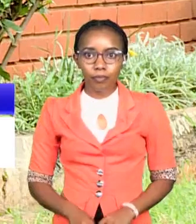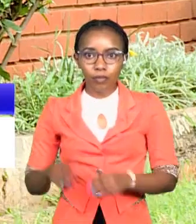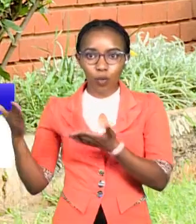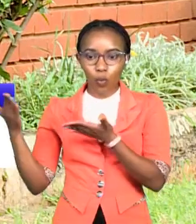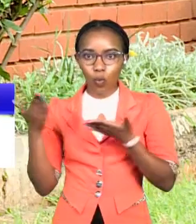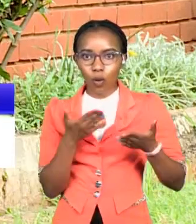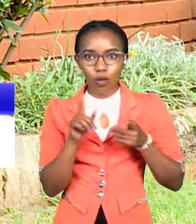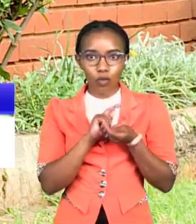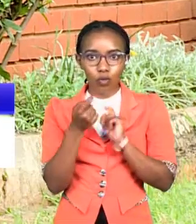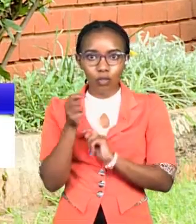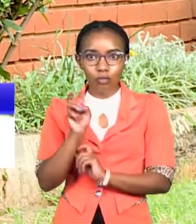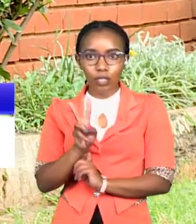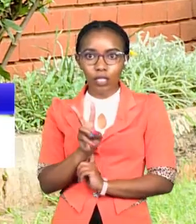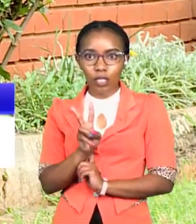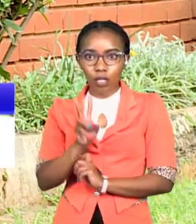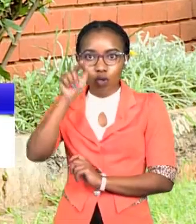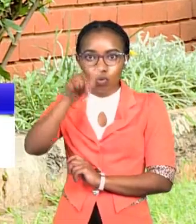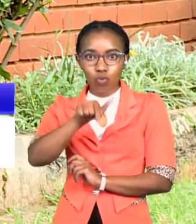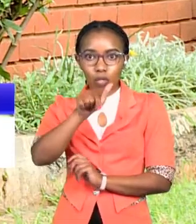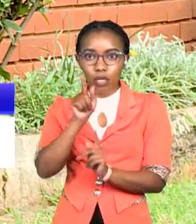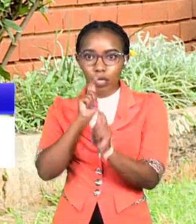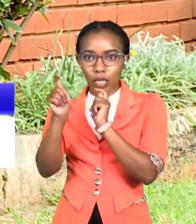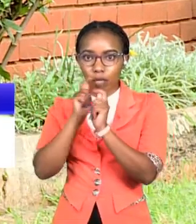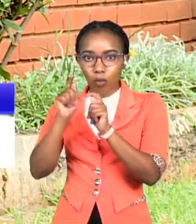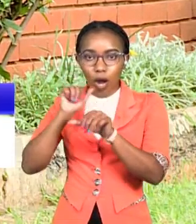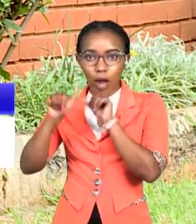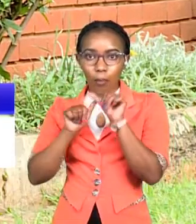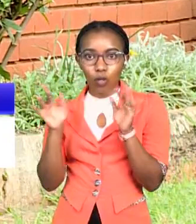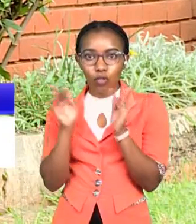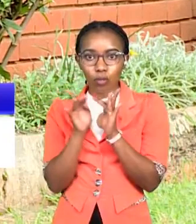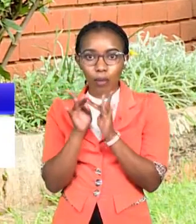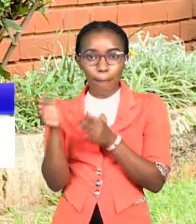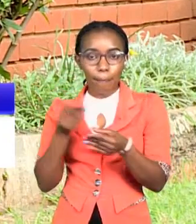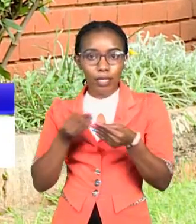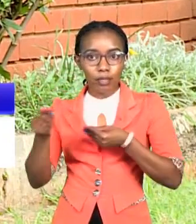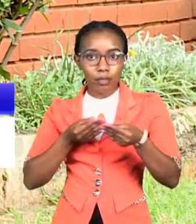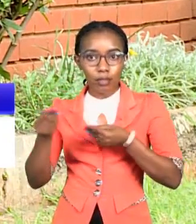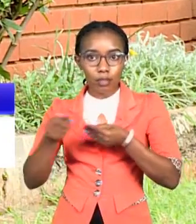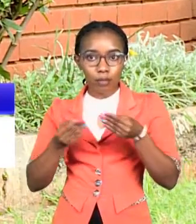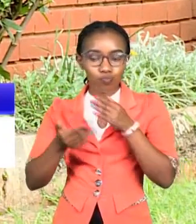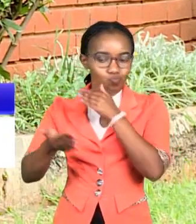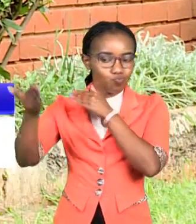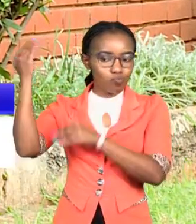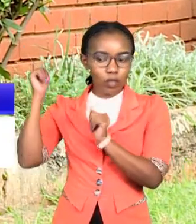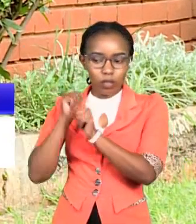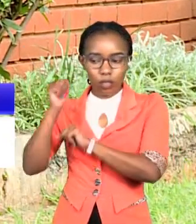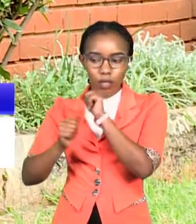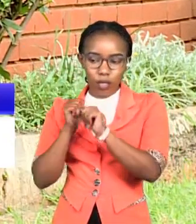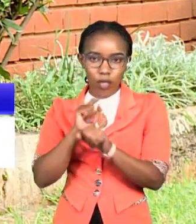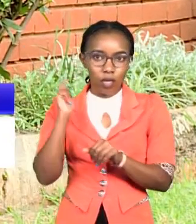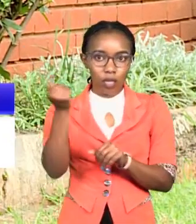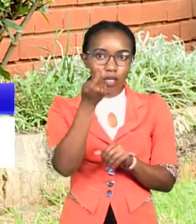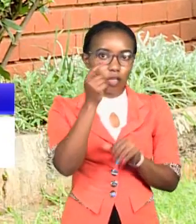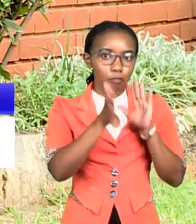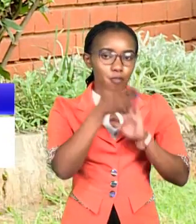Welcome to Switch Television. Today we're having a conversation about digital entrepreneurship. Over the past decade, Kenya has been one of the